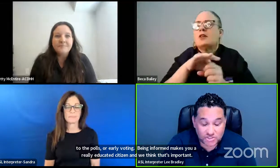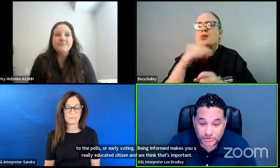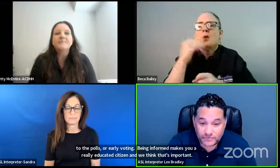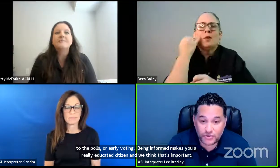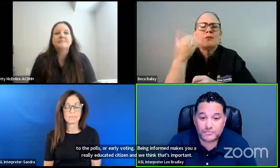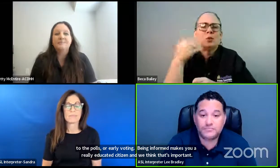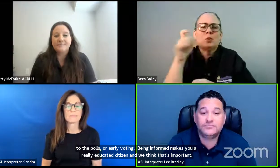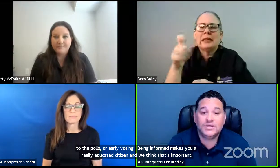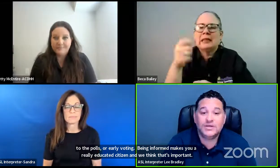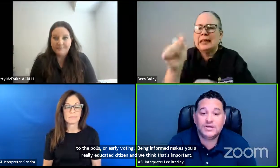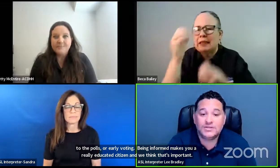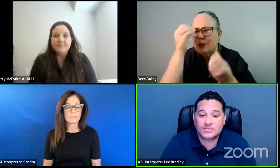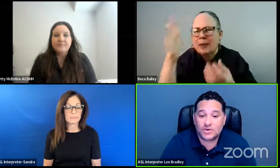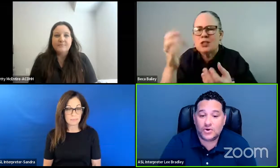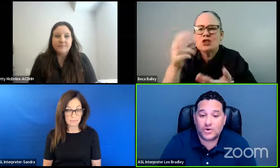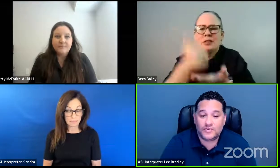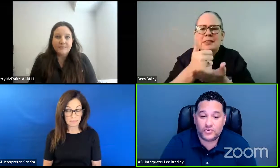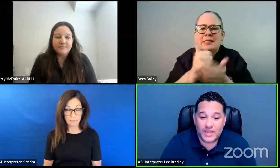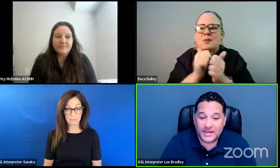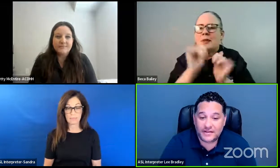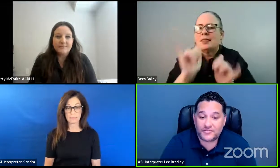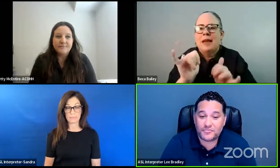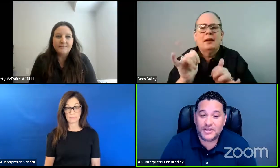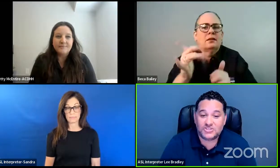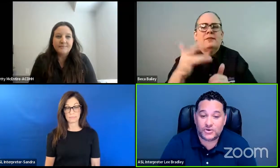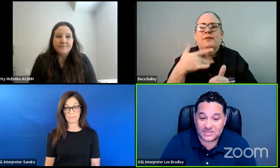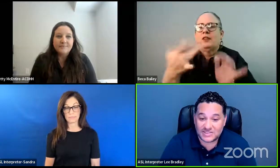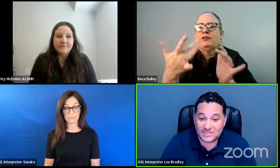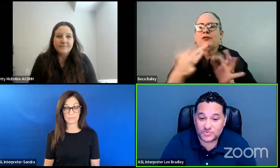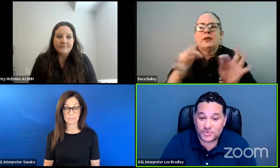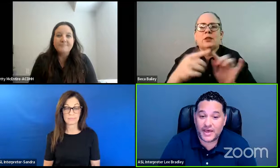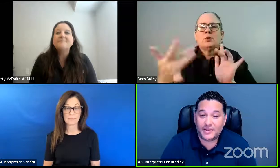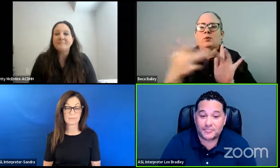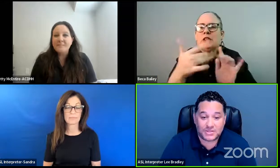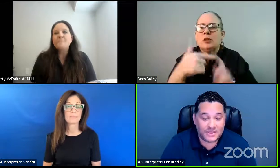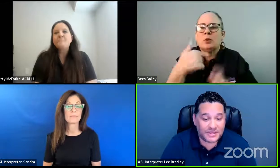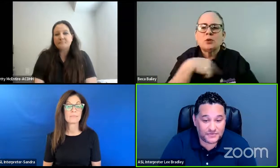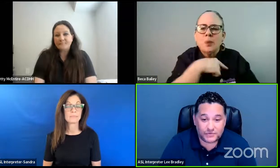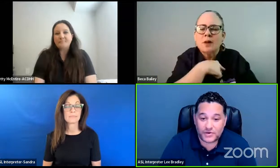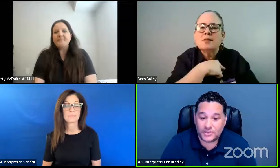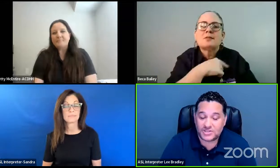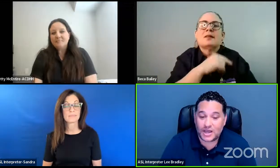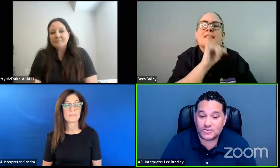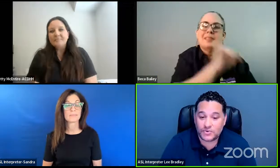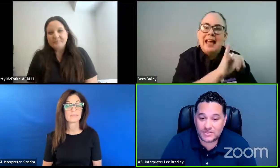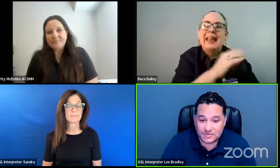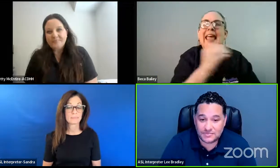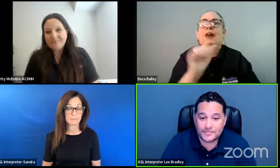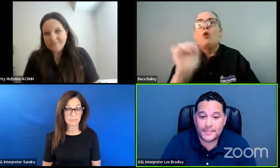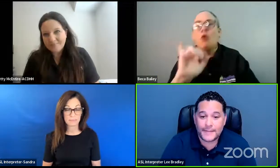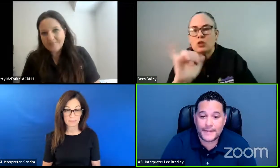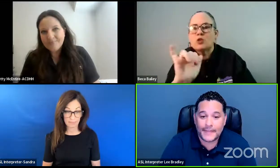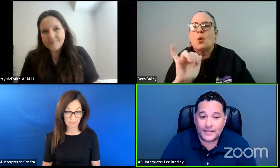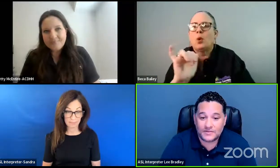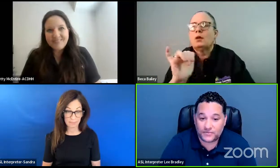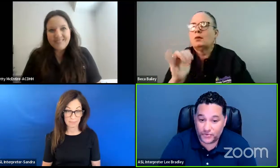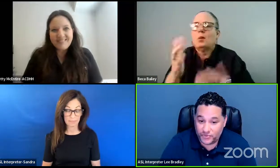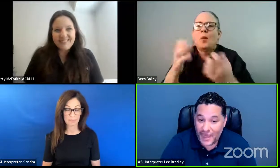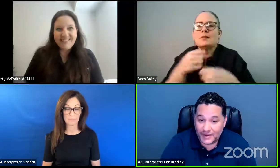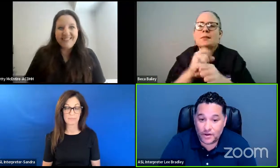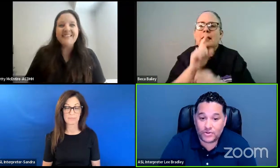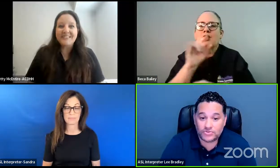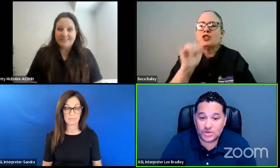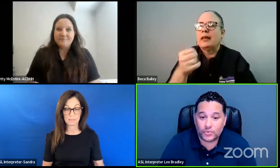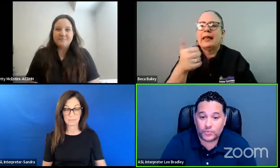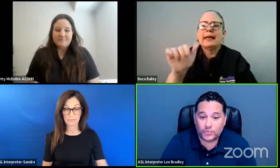are registered to vote. So if you need any information or assistance with that, please feel free to reach out to us for